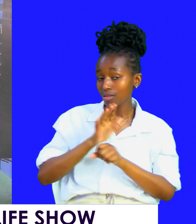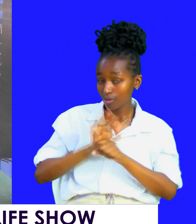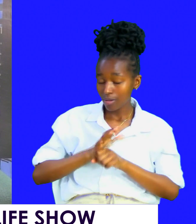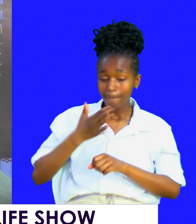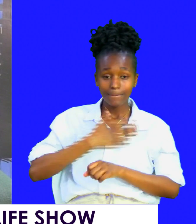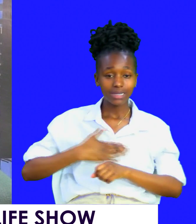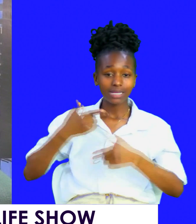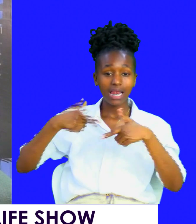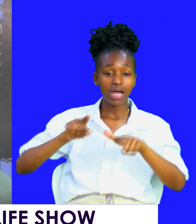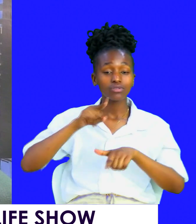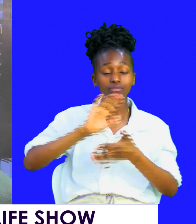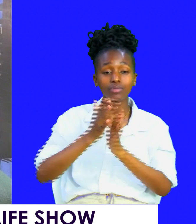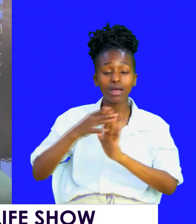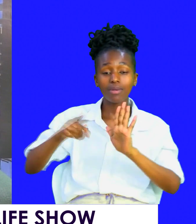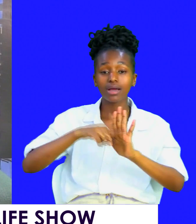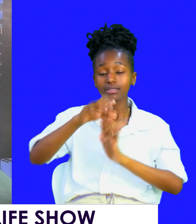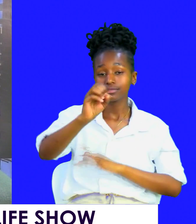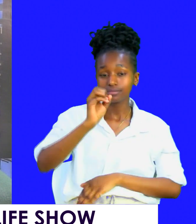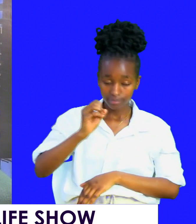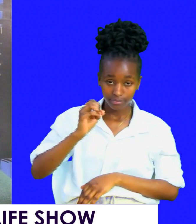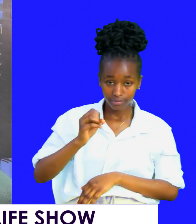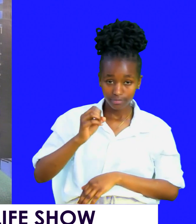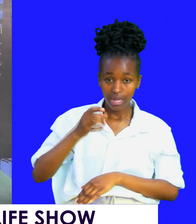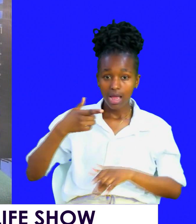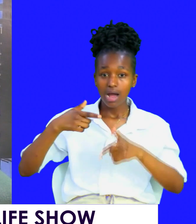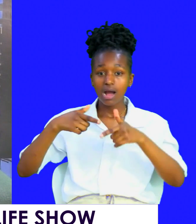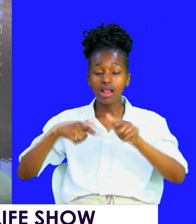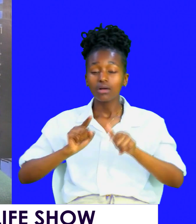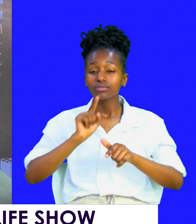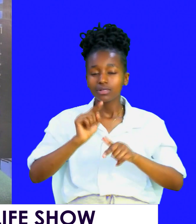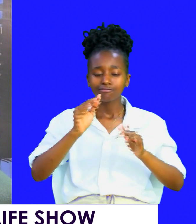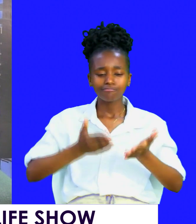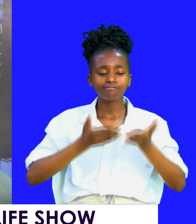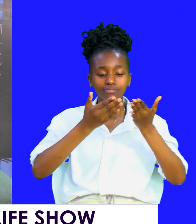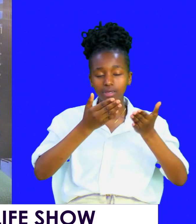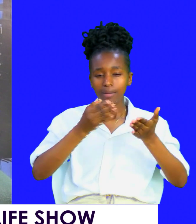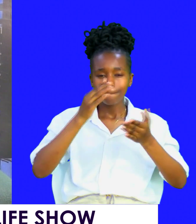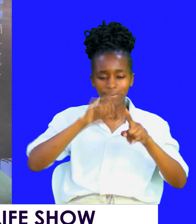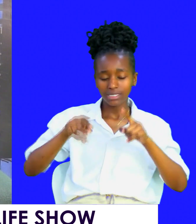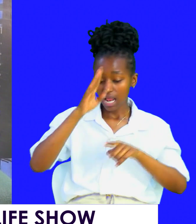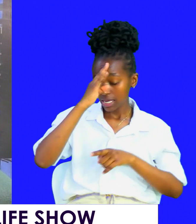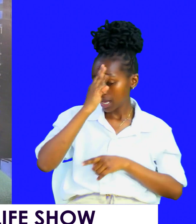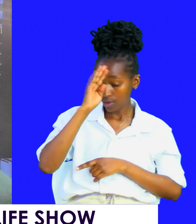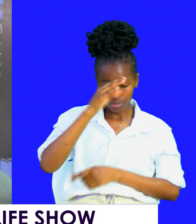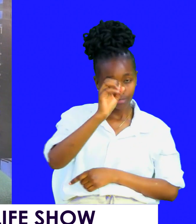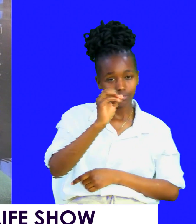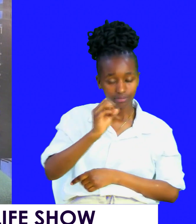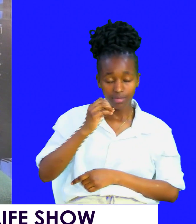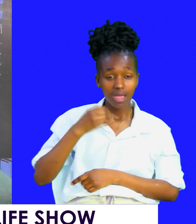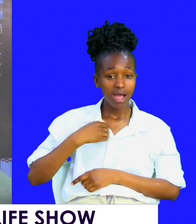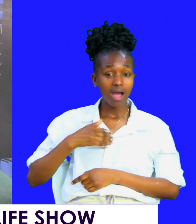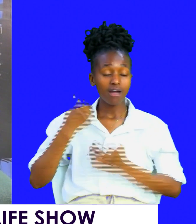that place of courage. Lift yourself to the place of not doubting. Put on that helmet on your